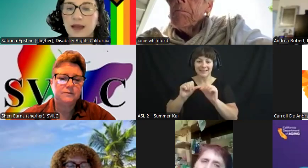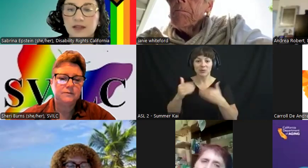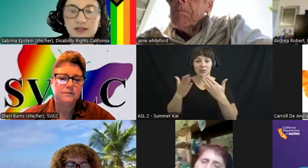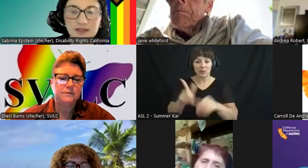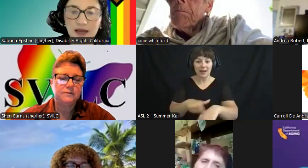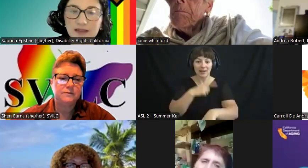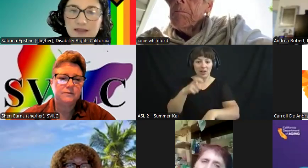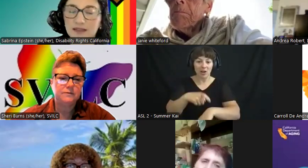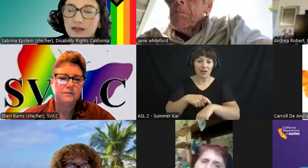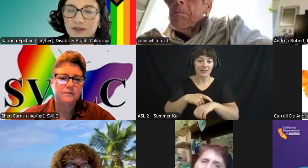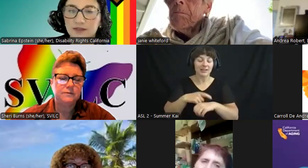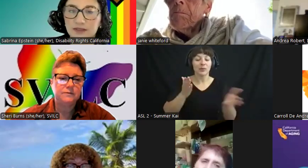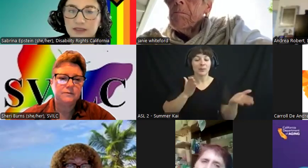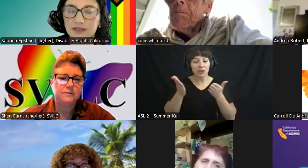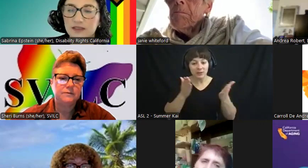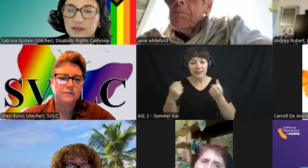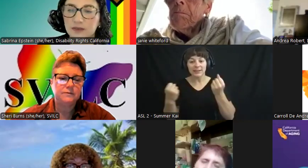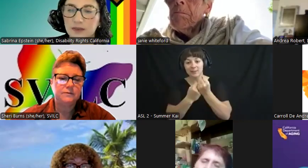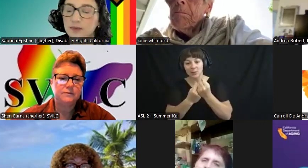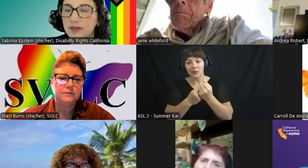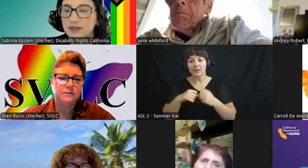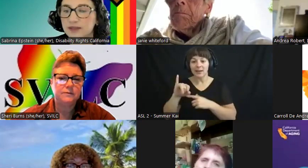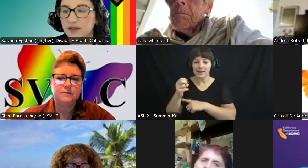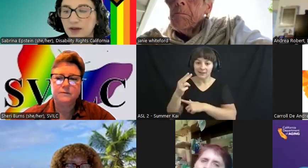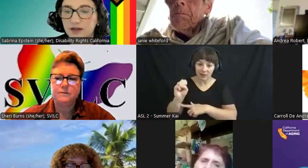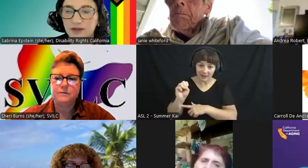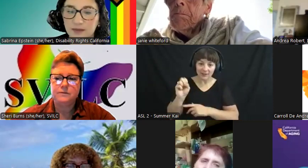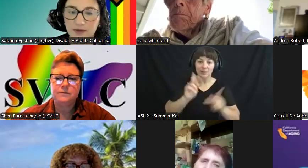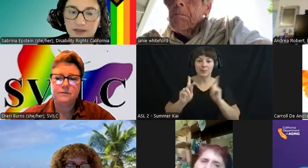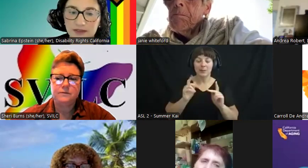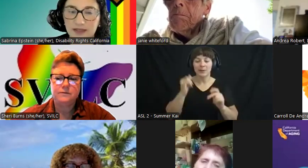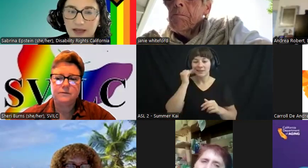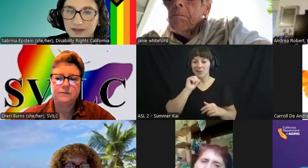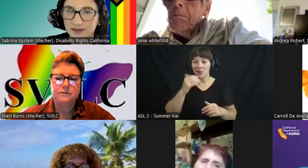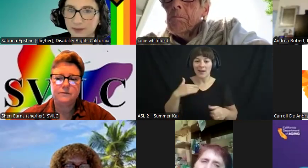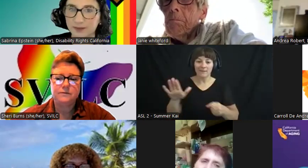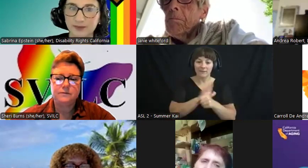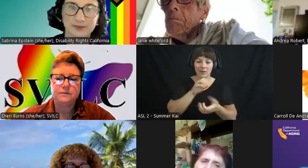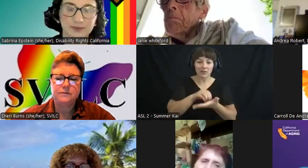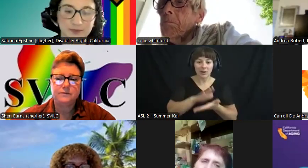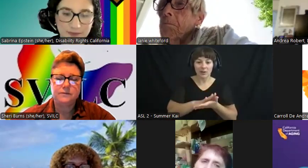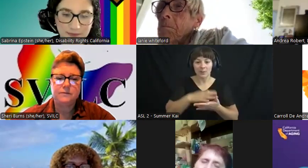supports, IHSS, and other services to people with unsatisfactory immigration status.